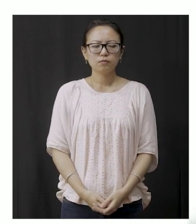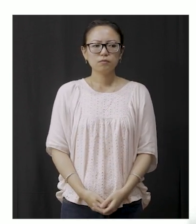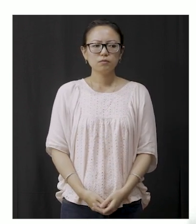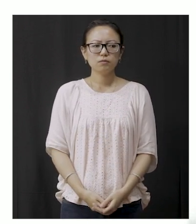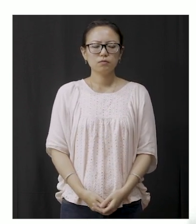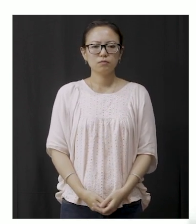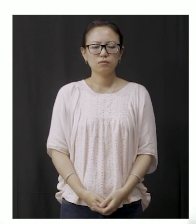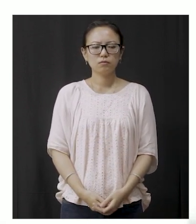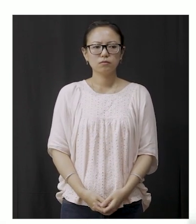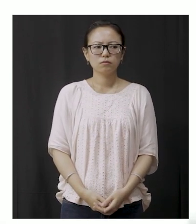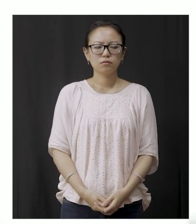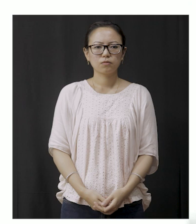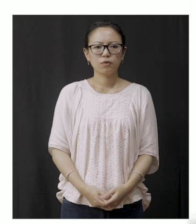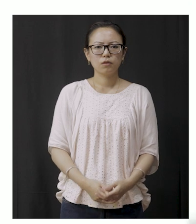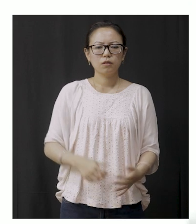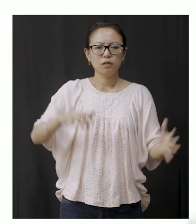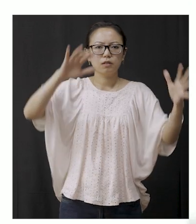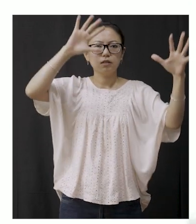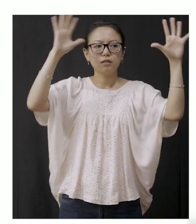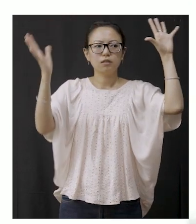And the earth,